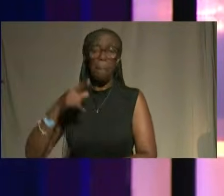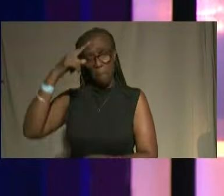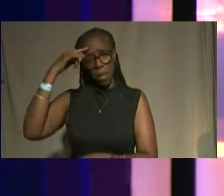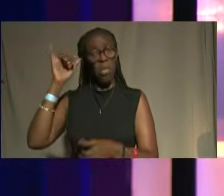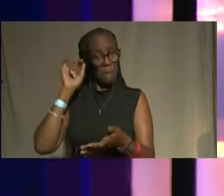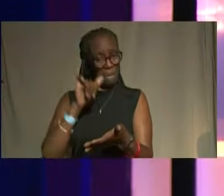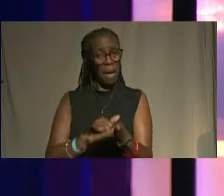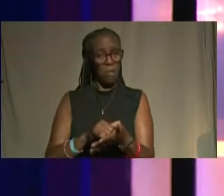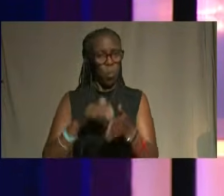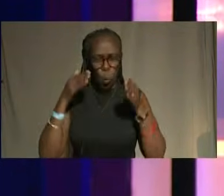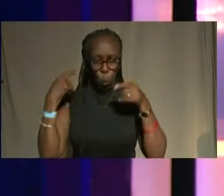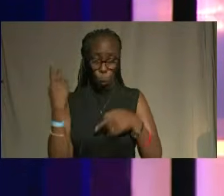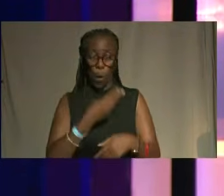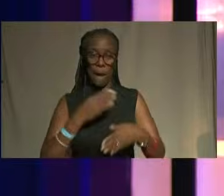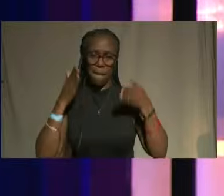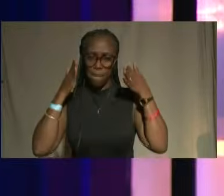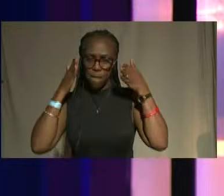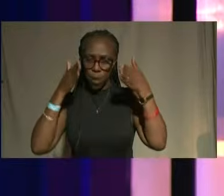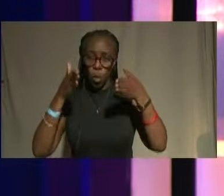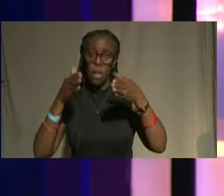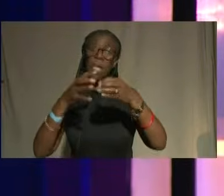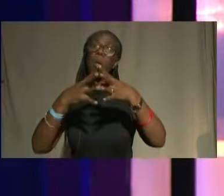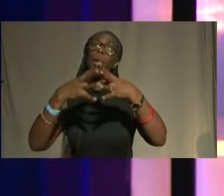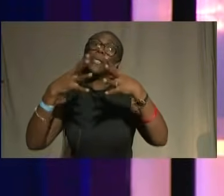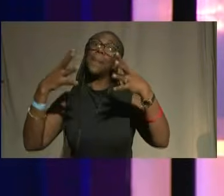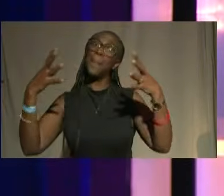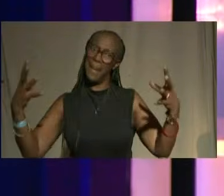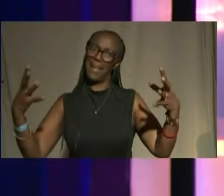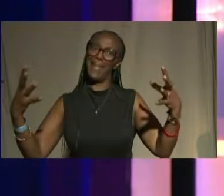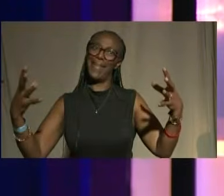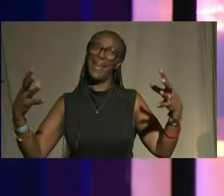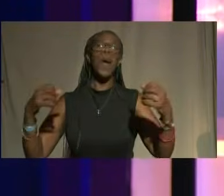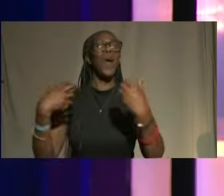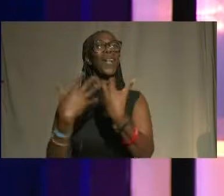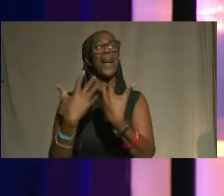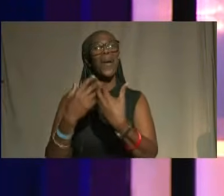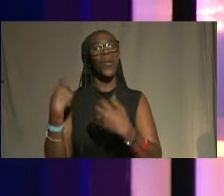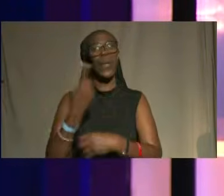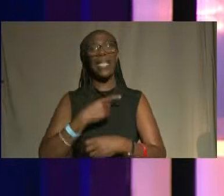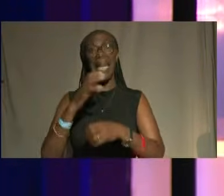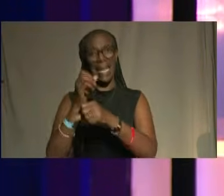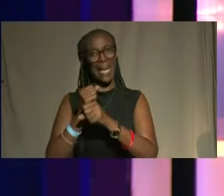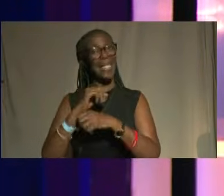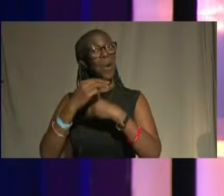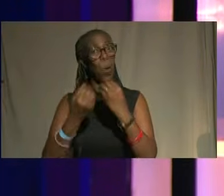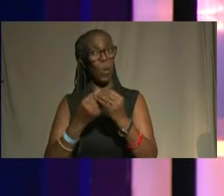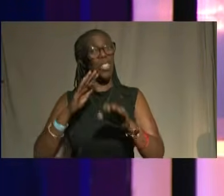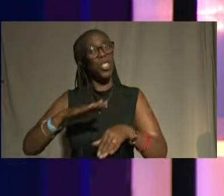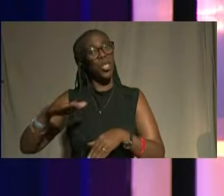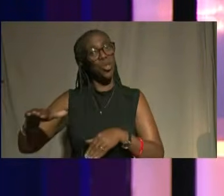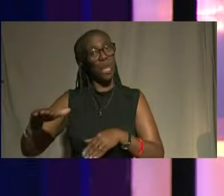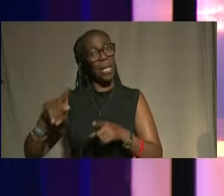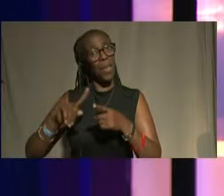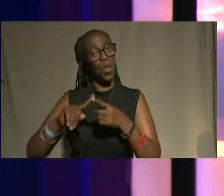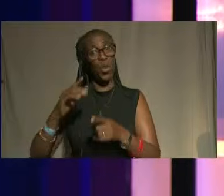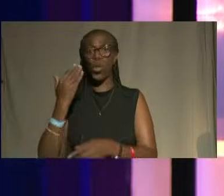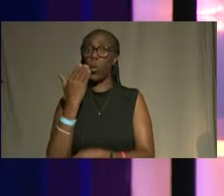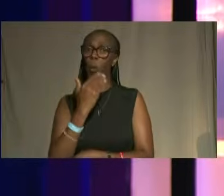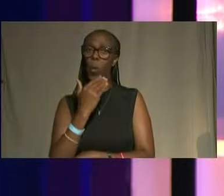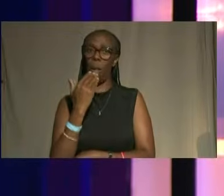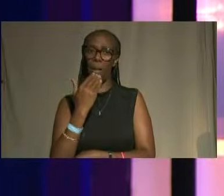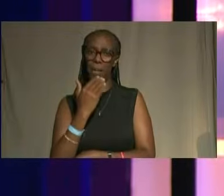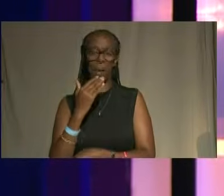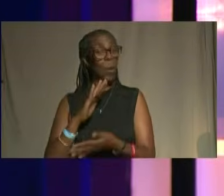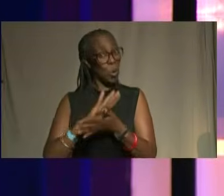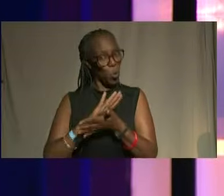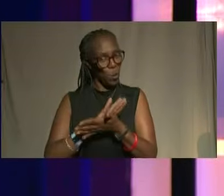focused quite a bit on how we can get our children to school. Let me give you some realities from going around to our schools, especially